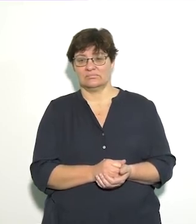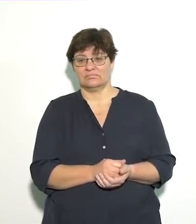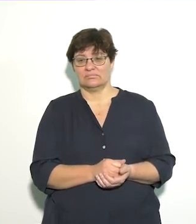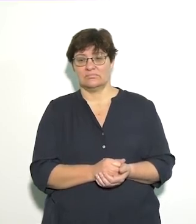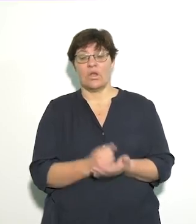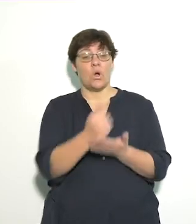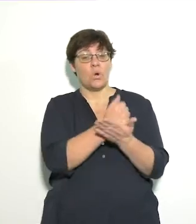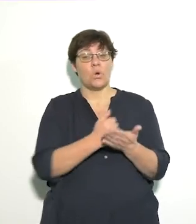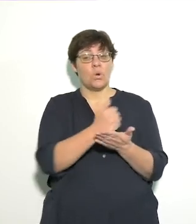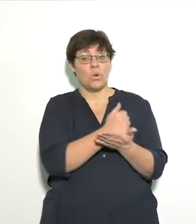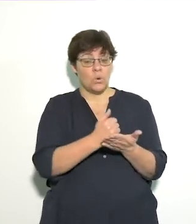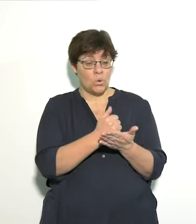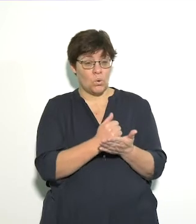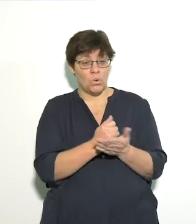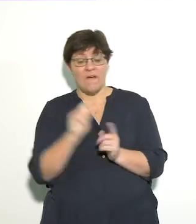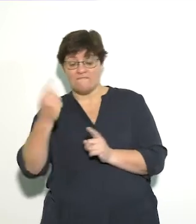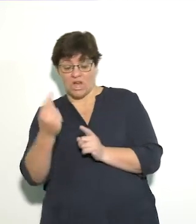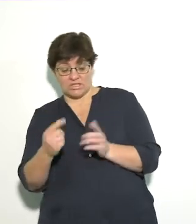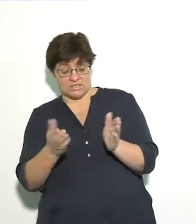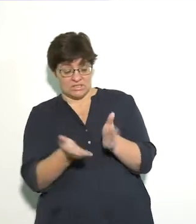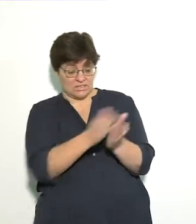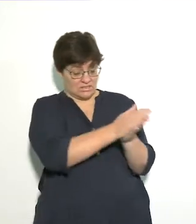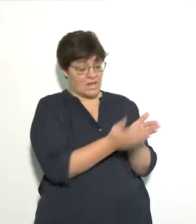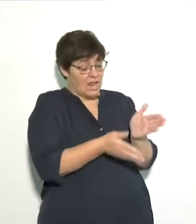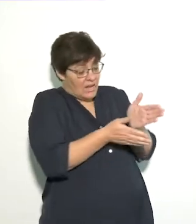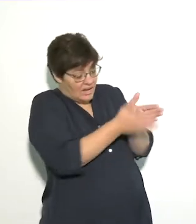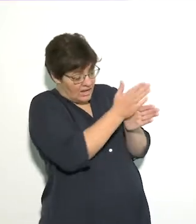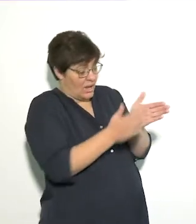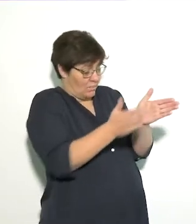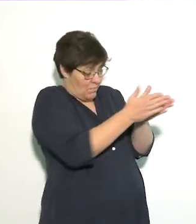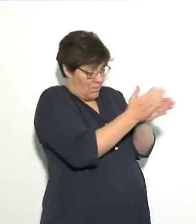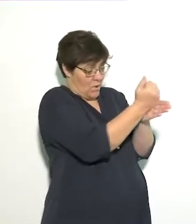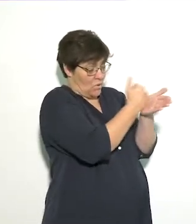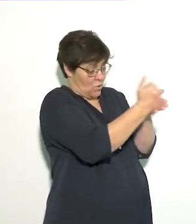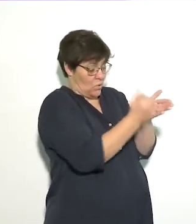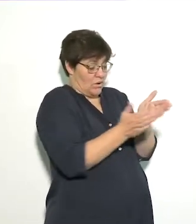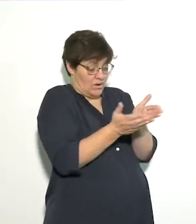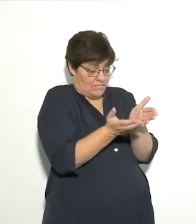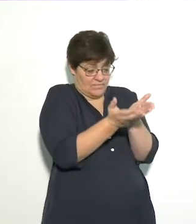And you need to glue it to that first page that you've already put in. So you're going to take some glue.